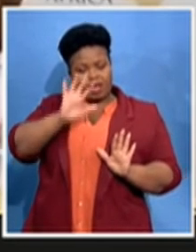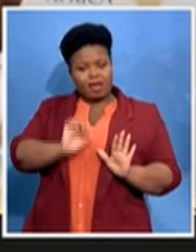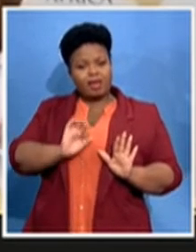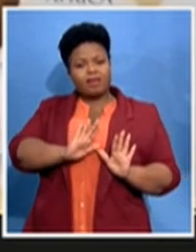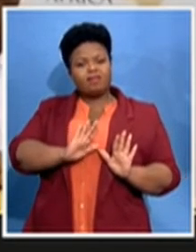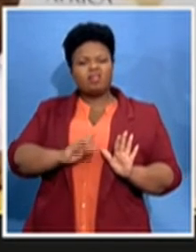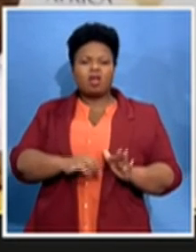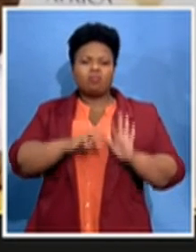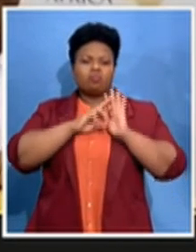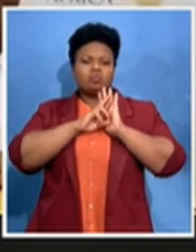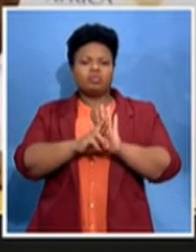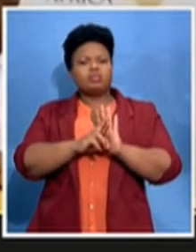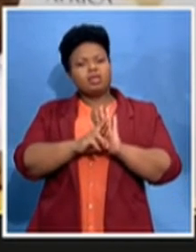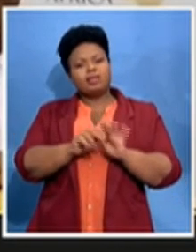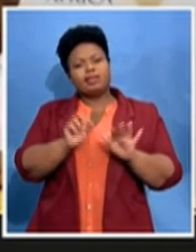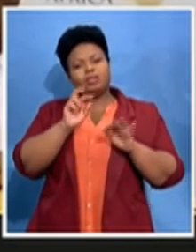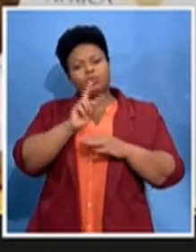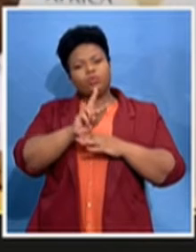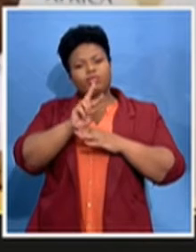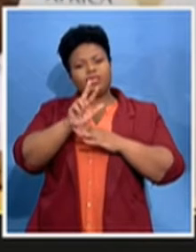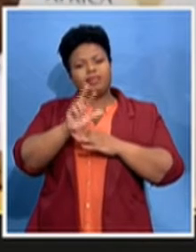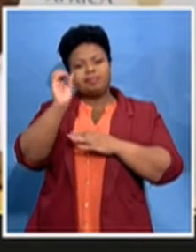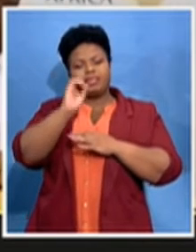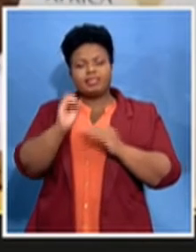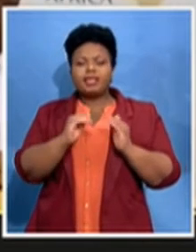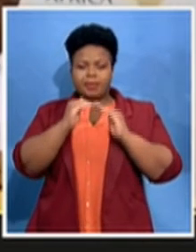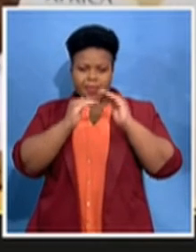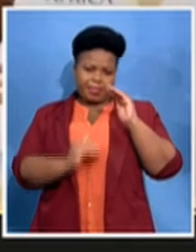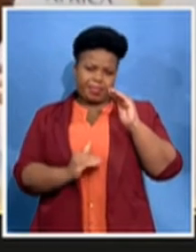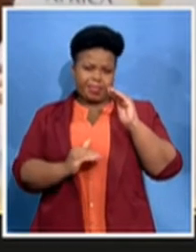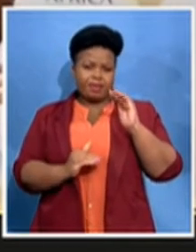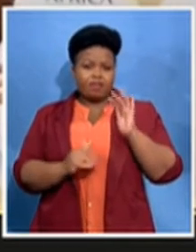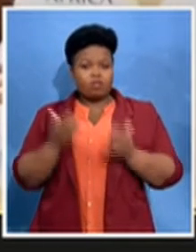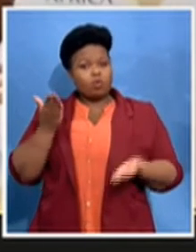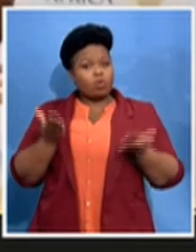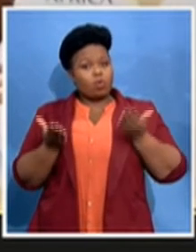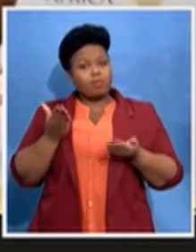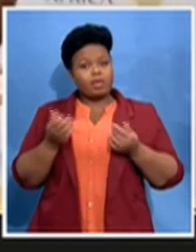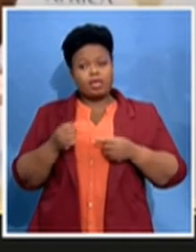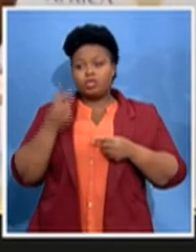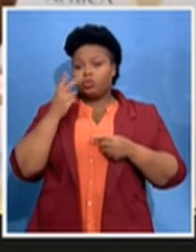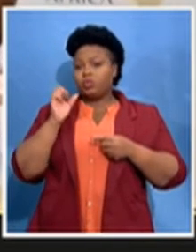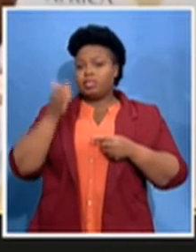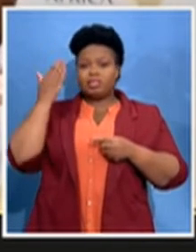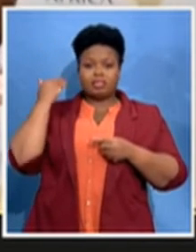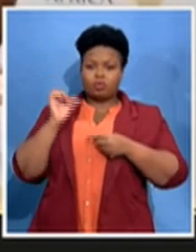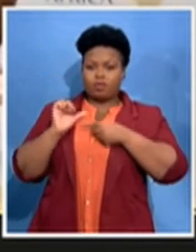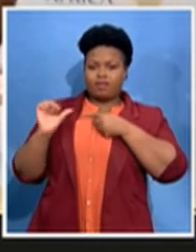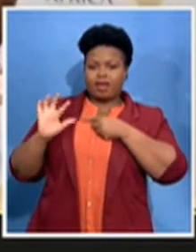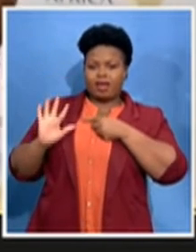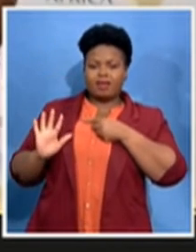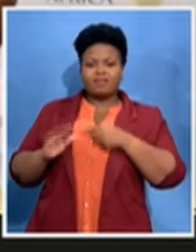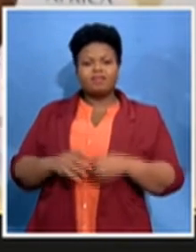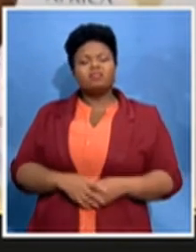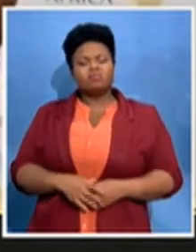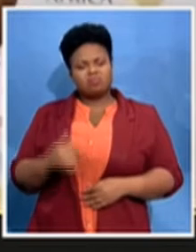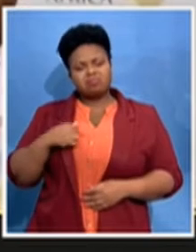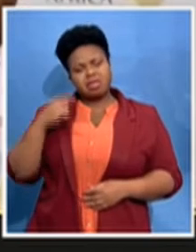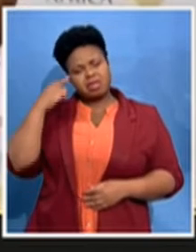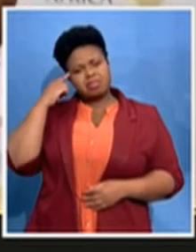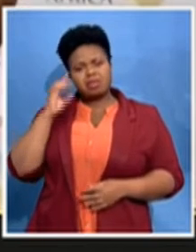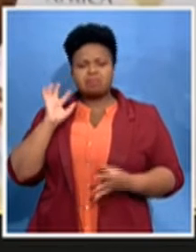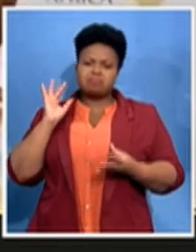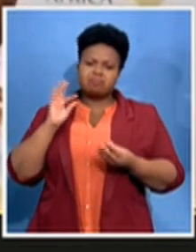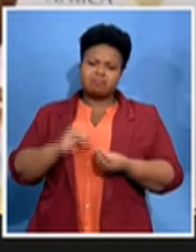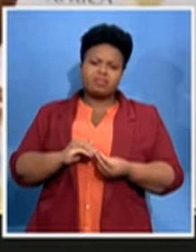decrease compared to the previous week, week 5. So I think overall, from last week to this week, we